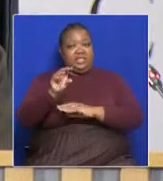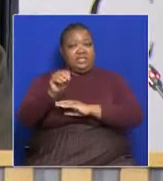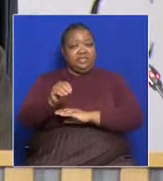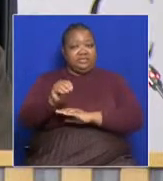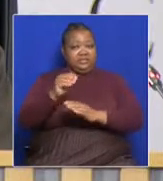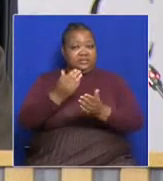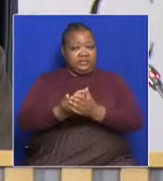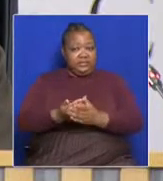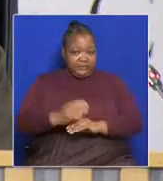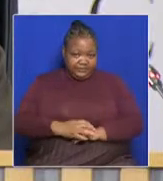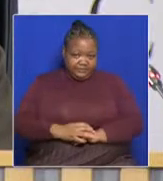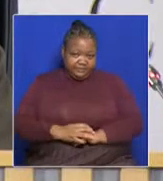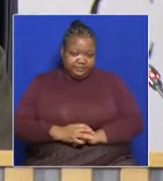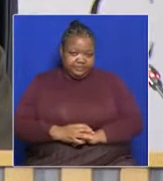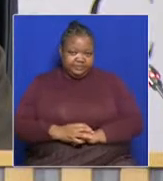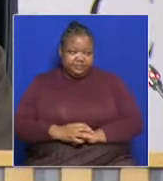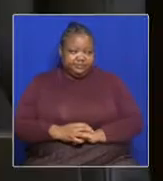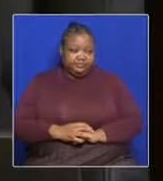So